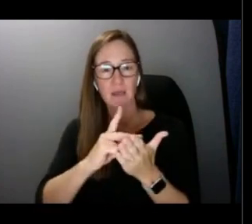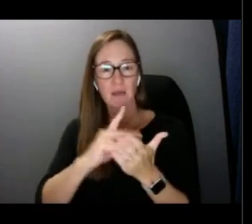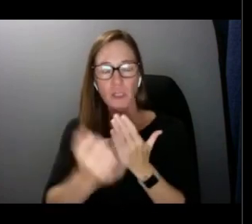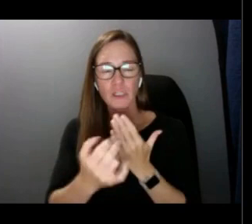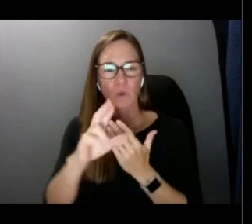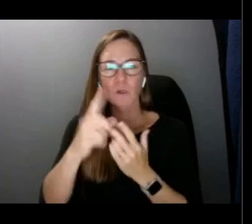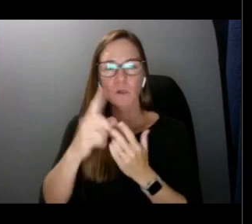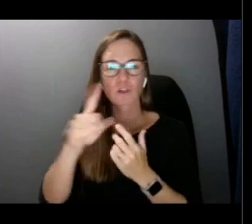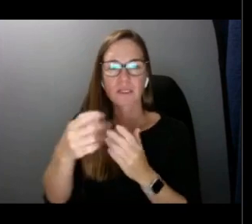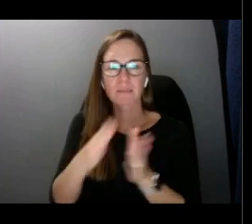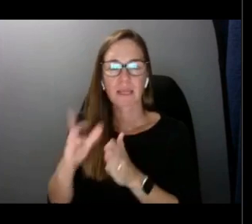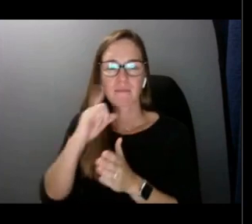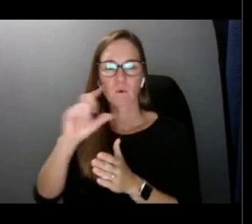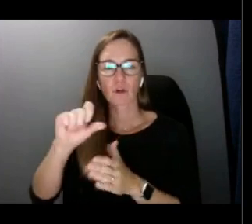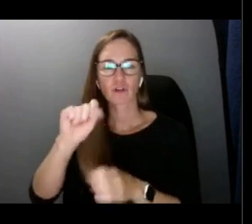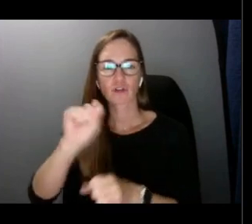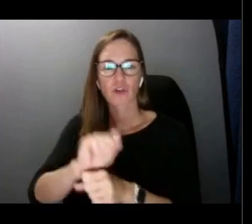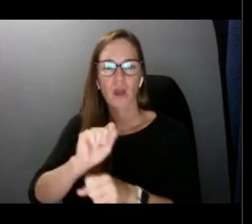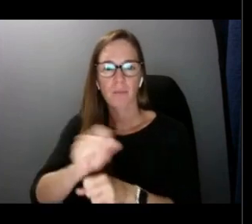placement?